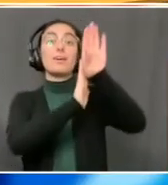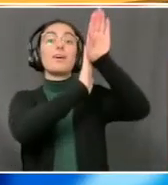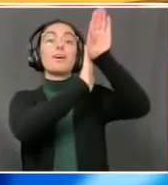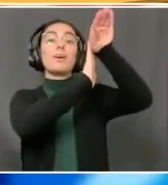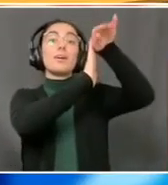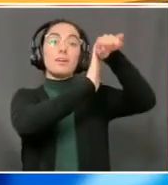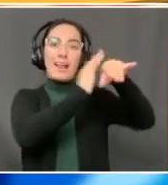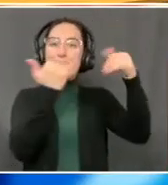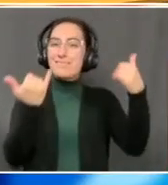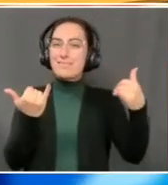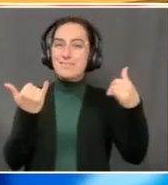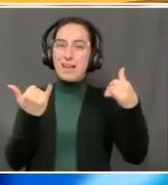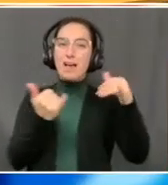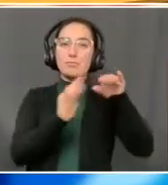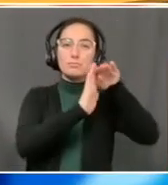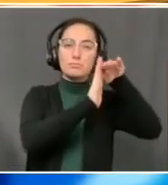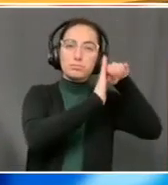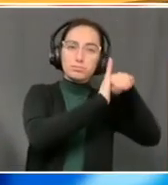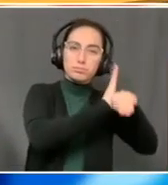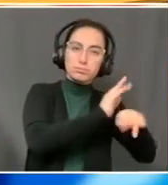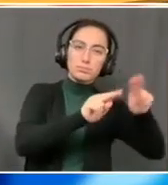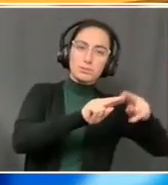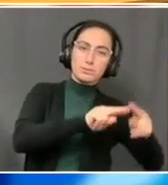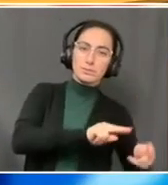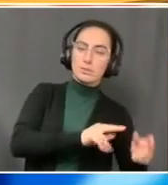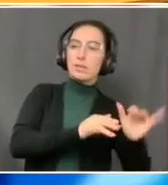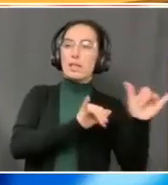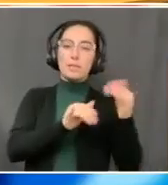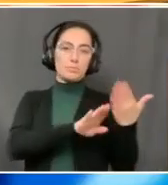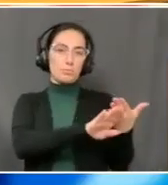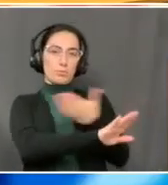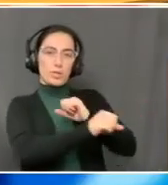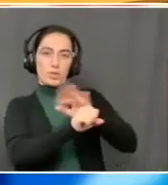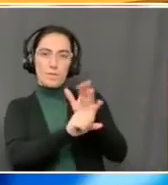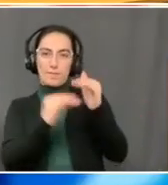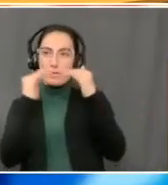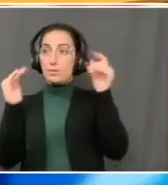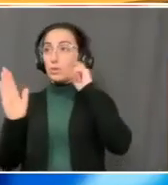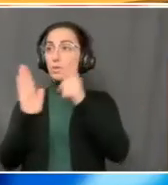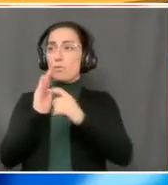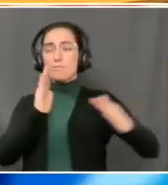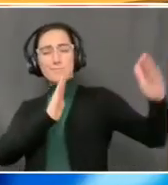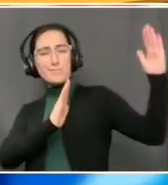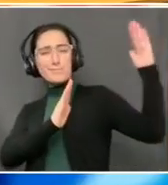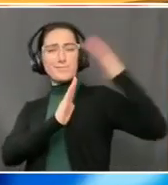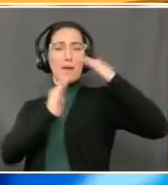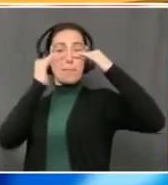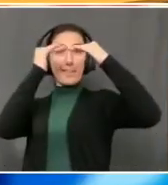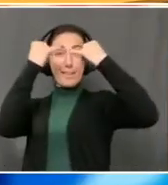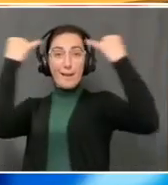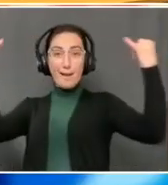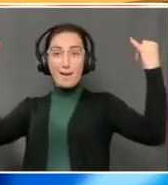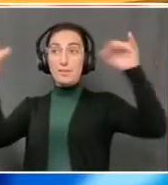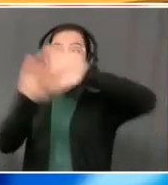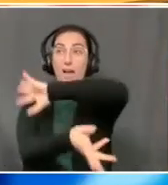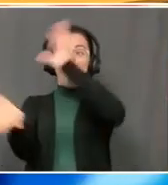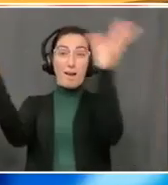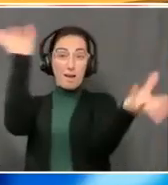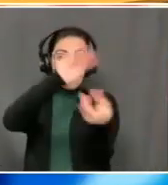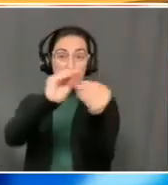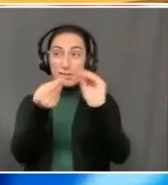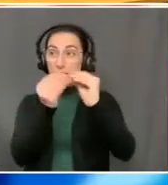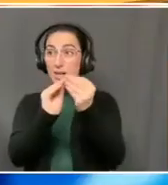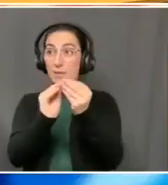to pre-pandemic levels. But when you look at the very top line, the grand total, those numbers hovering